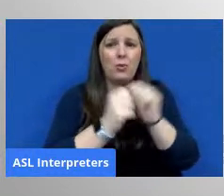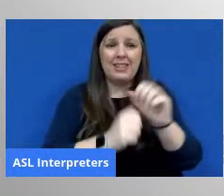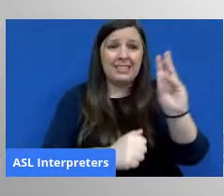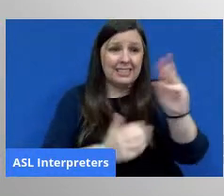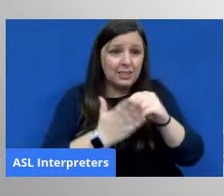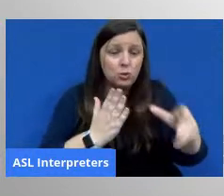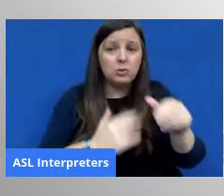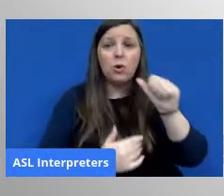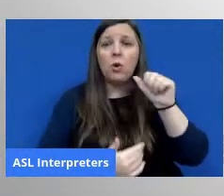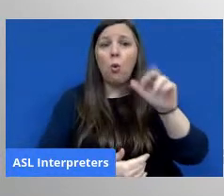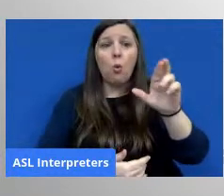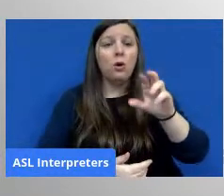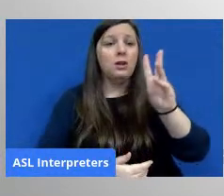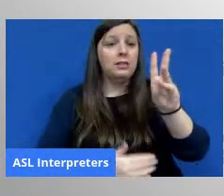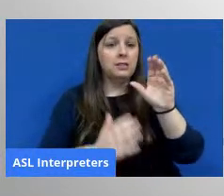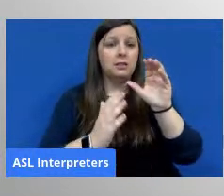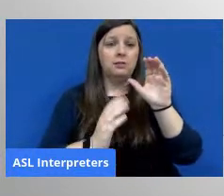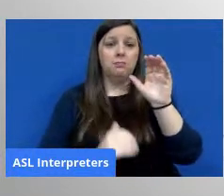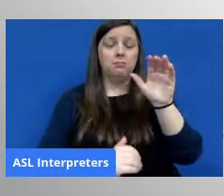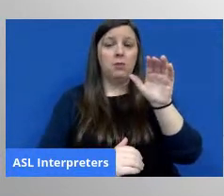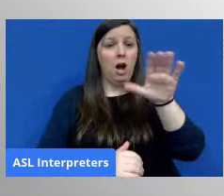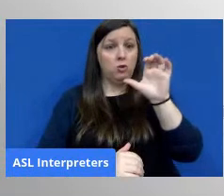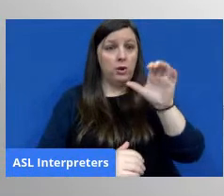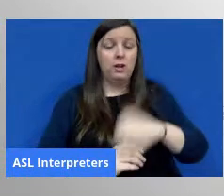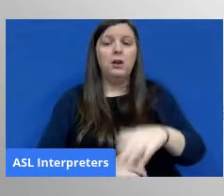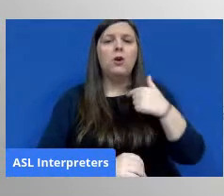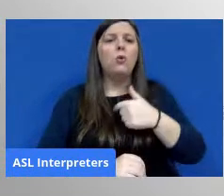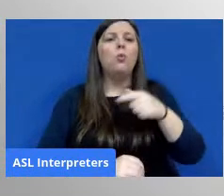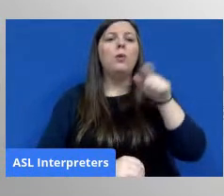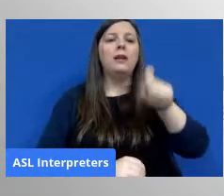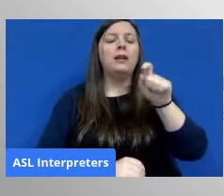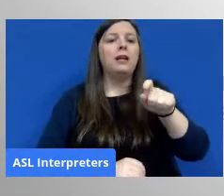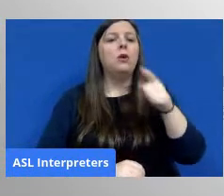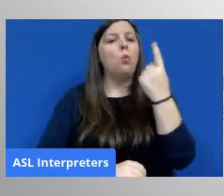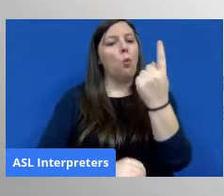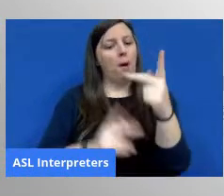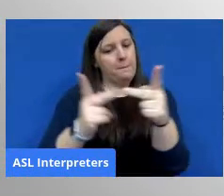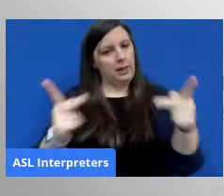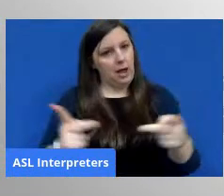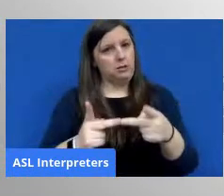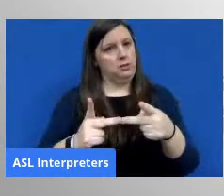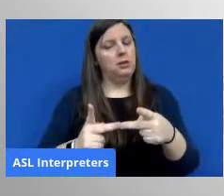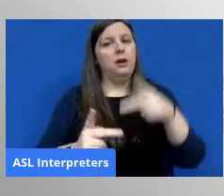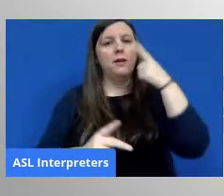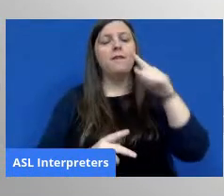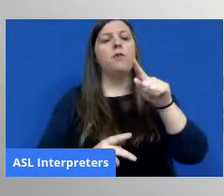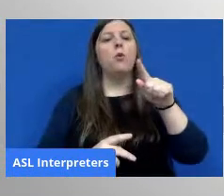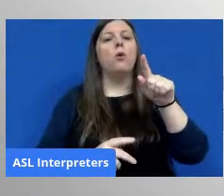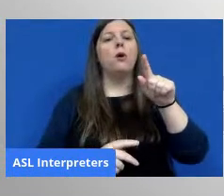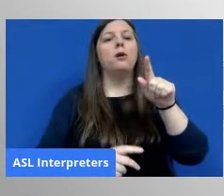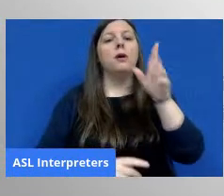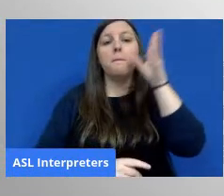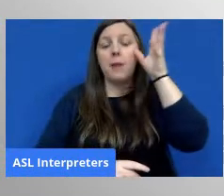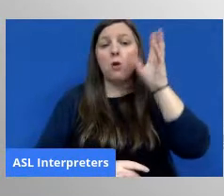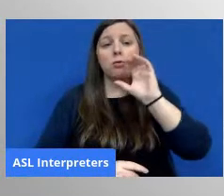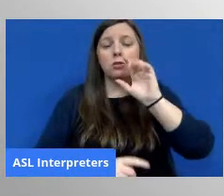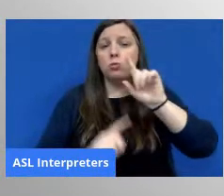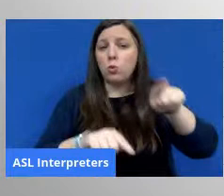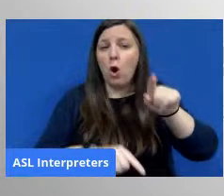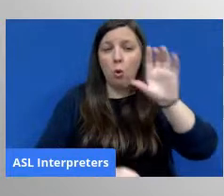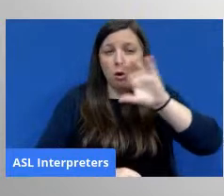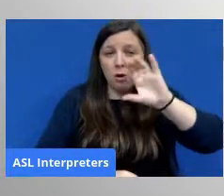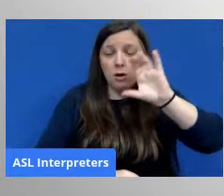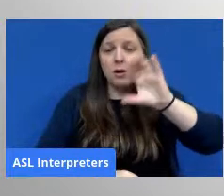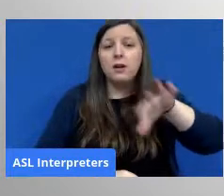need a source, a focus to where parents can go to find out the opportunities, the